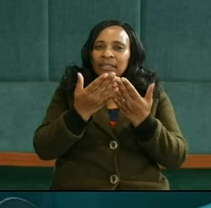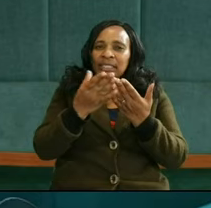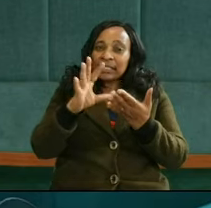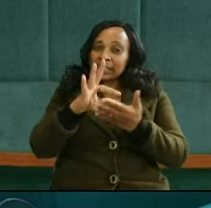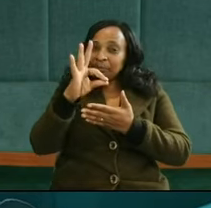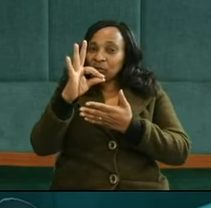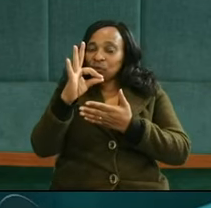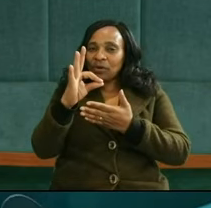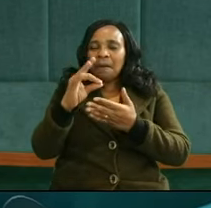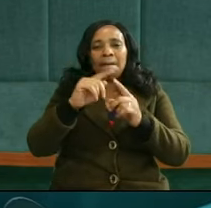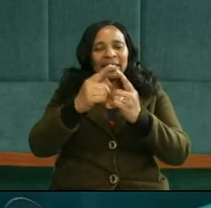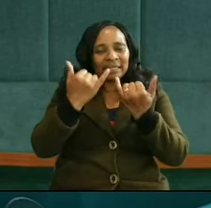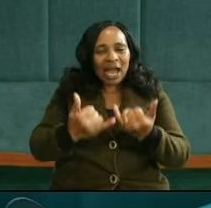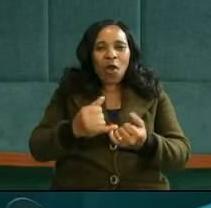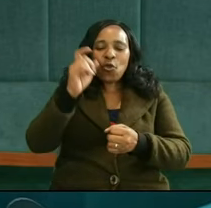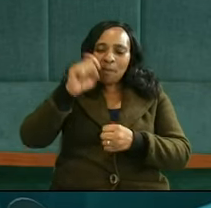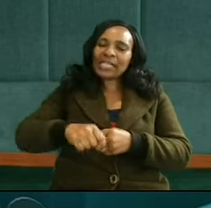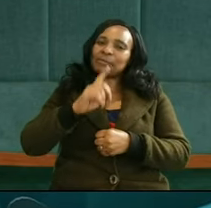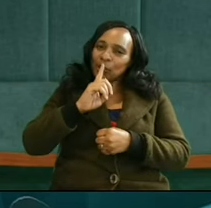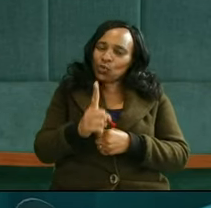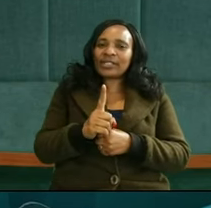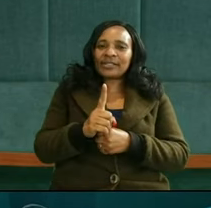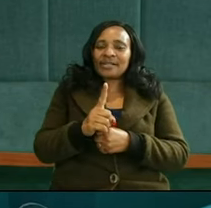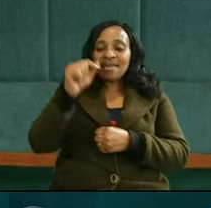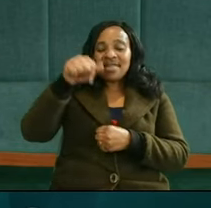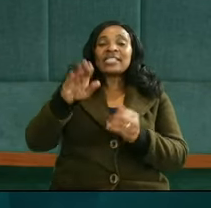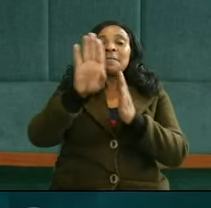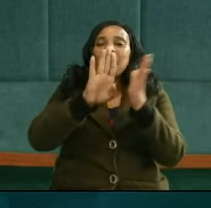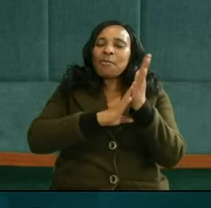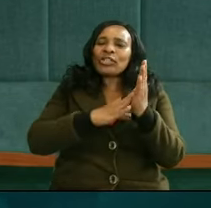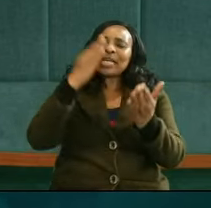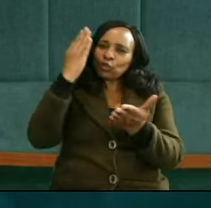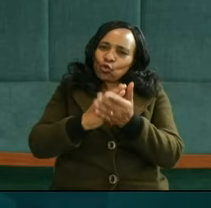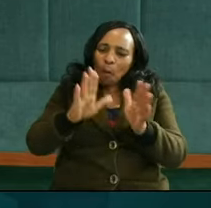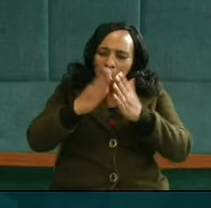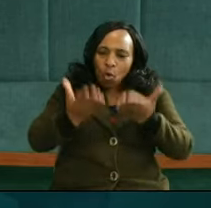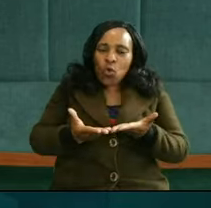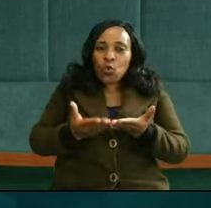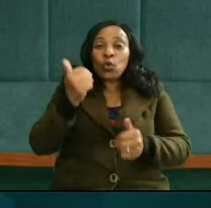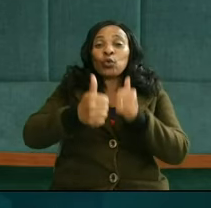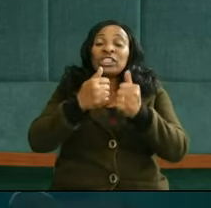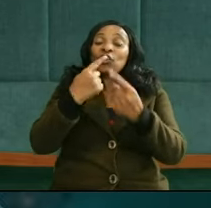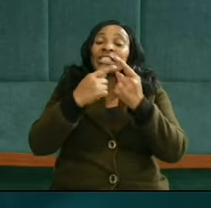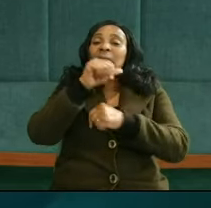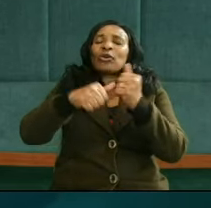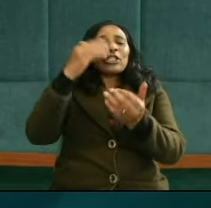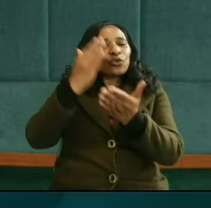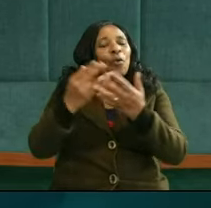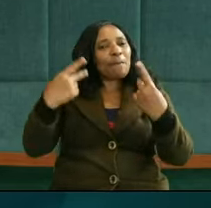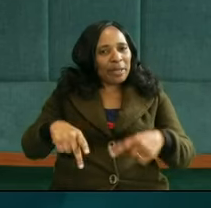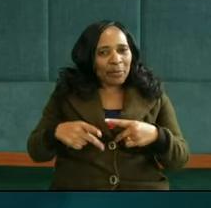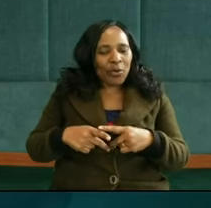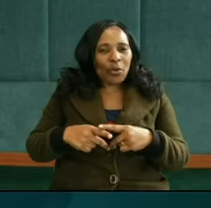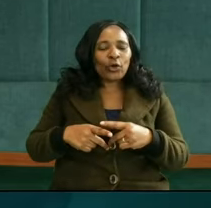please rest assured that the Bible is a true book that talks about true people and also